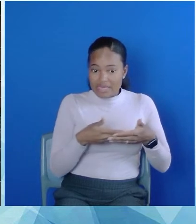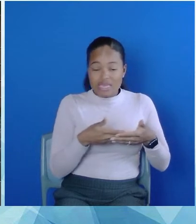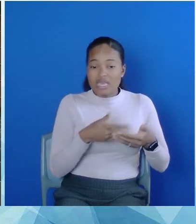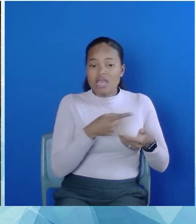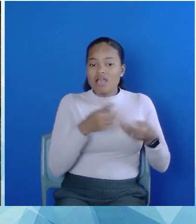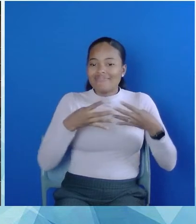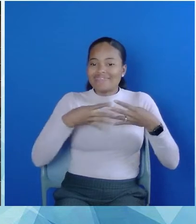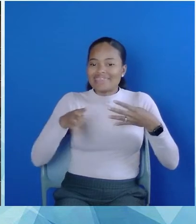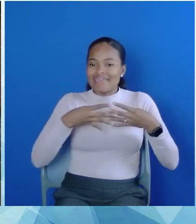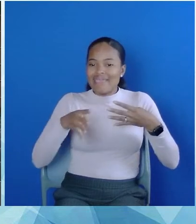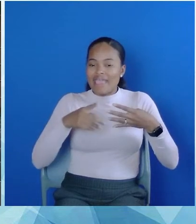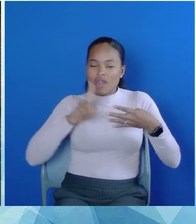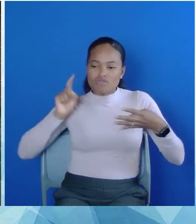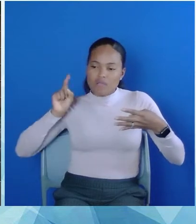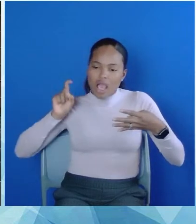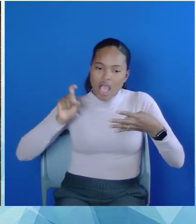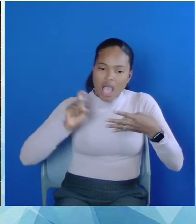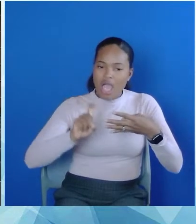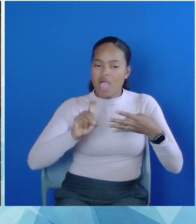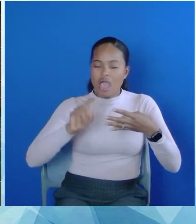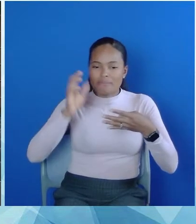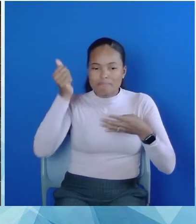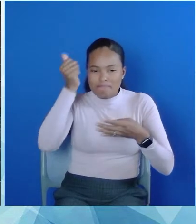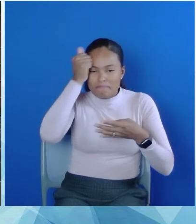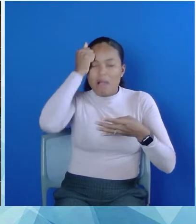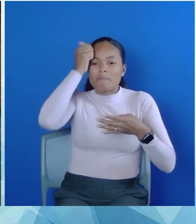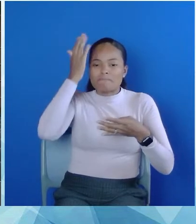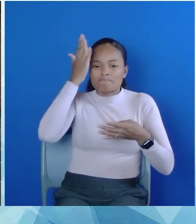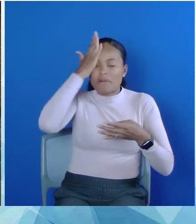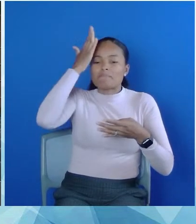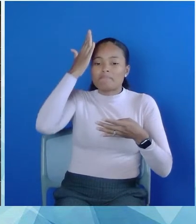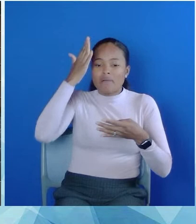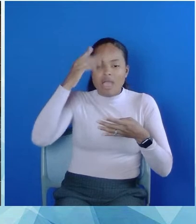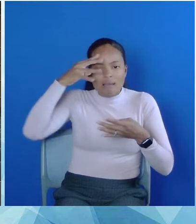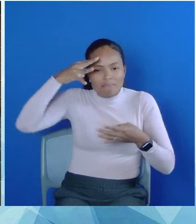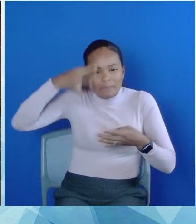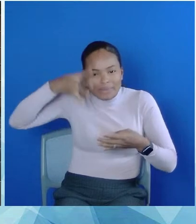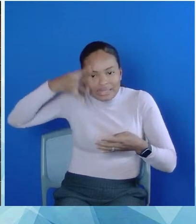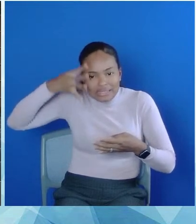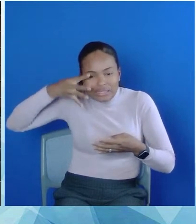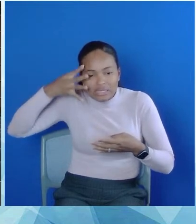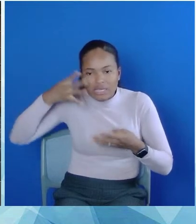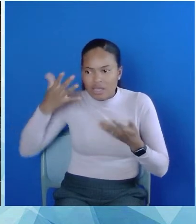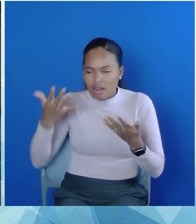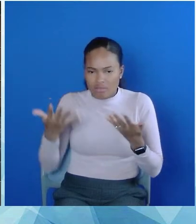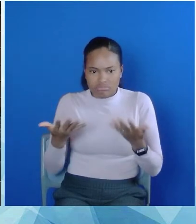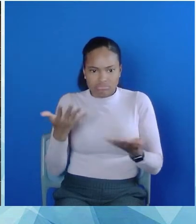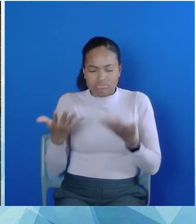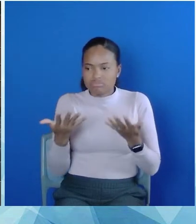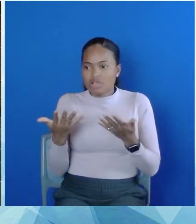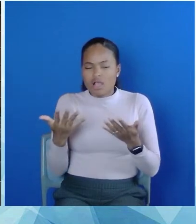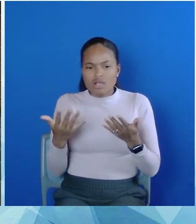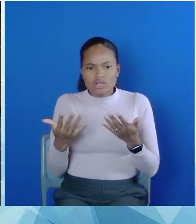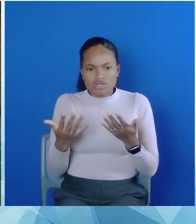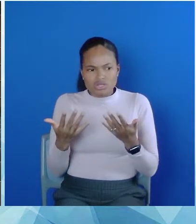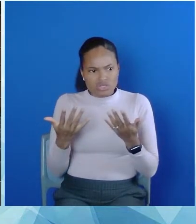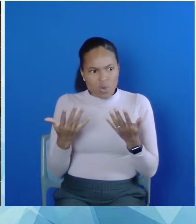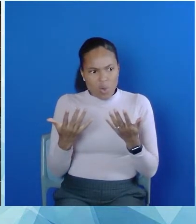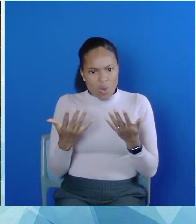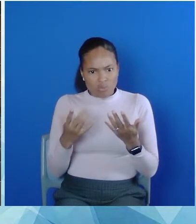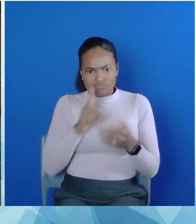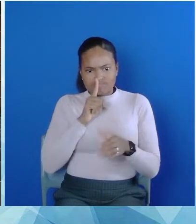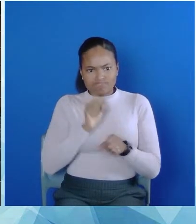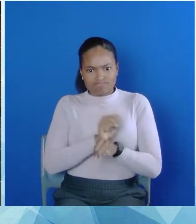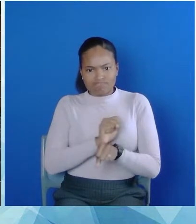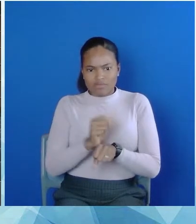all down his shirt. So we've had 3 very concerning incidents, and the teachers didn't communicate well about what was going on.